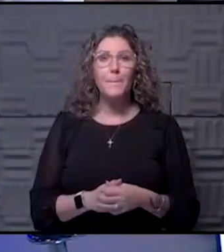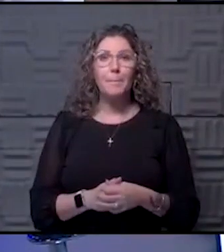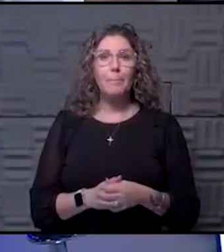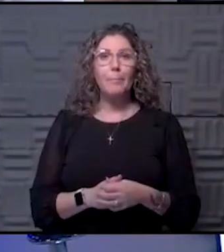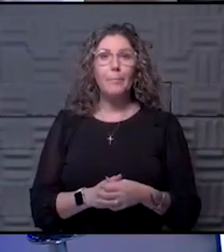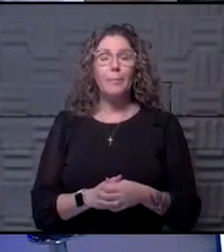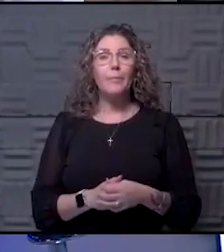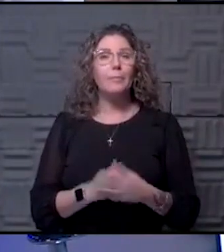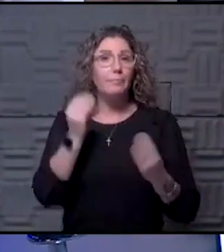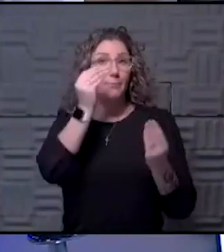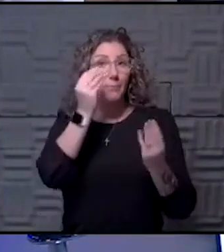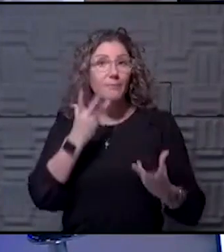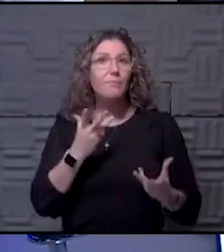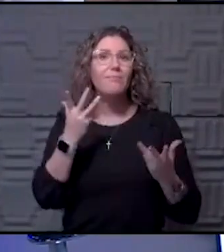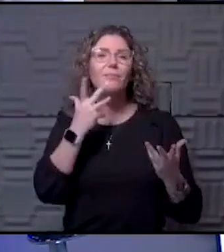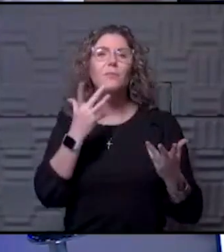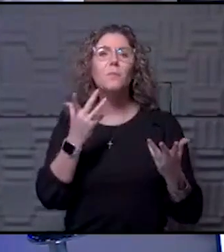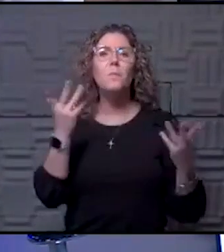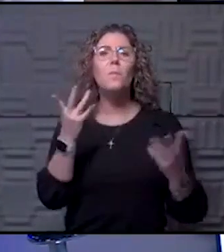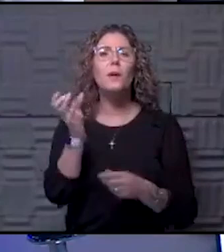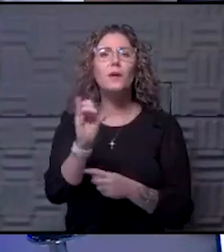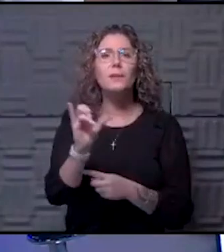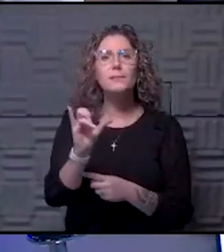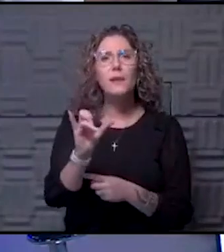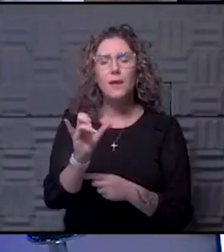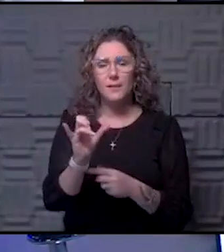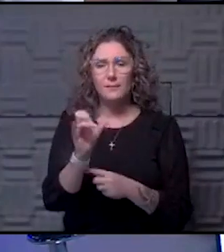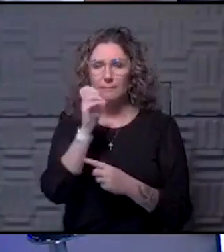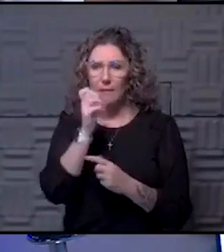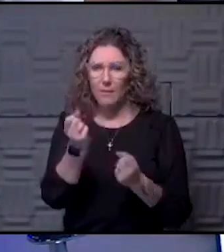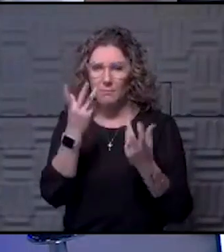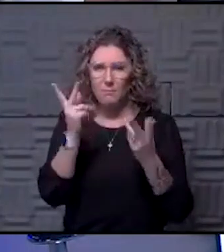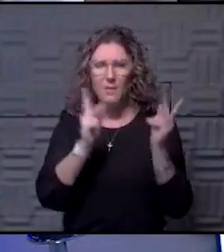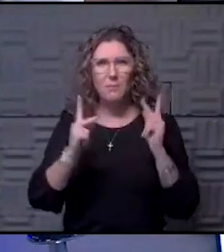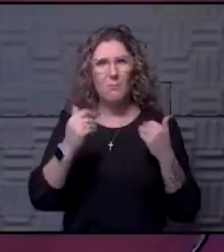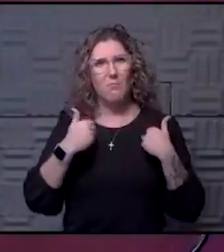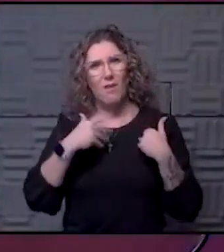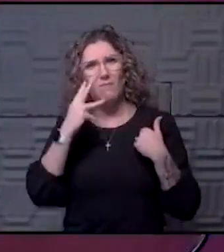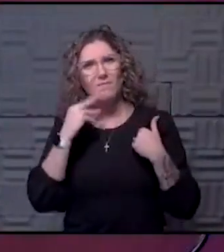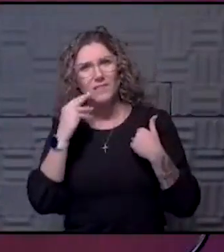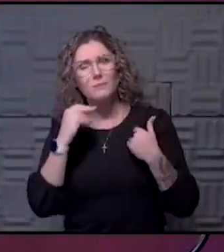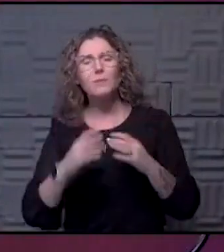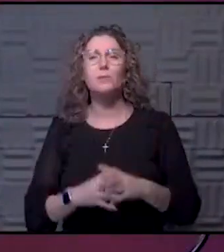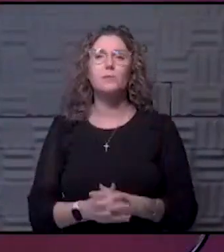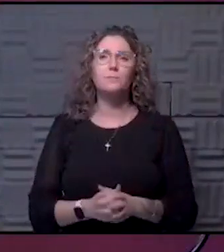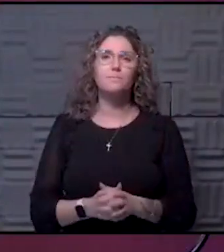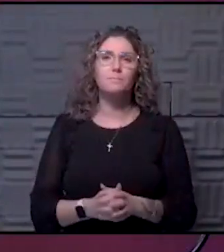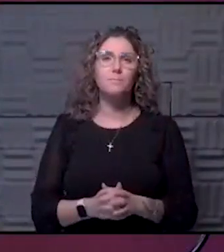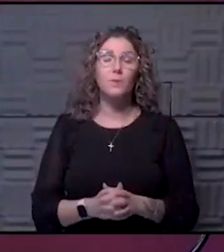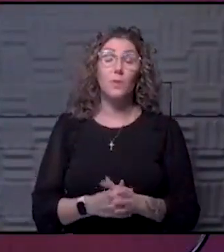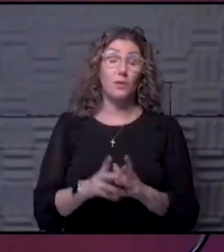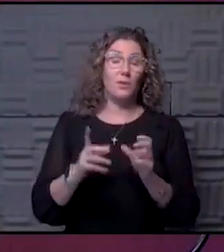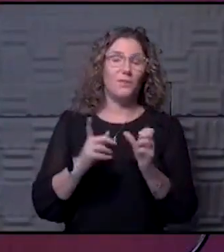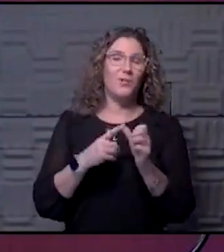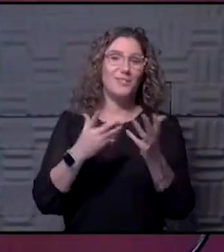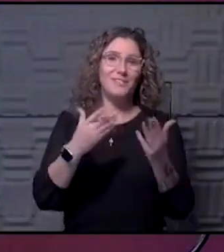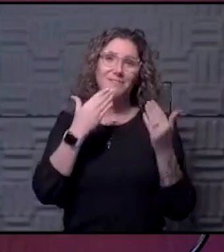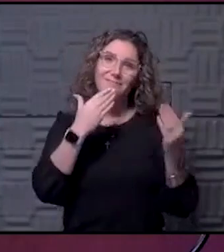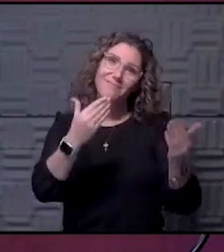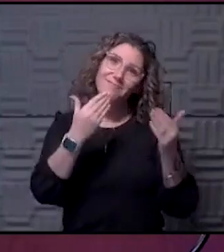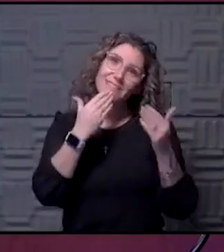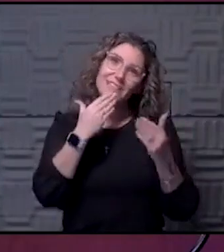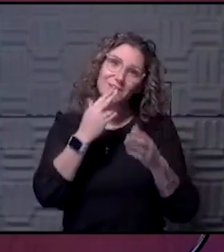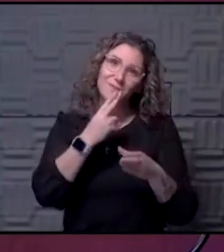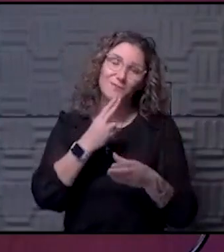Tell us a little bit about what that's been like. Not too many people have that experience. Yeah. Gosh, first, thanks for having me. I'm happy to be